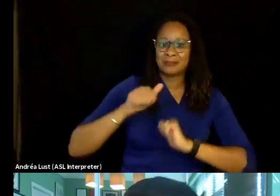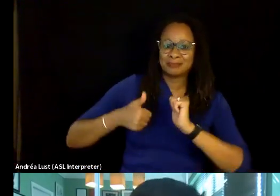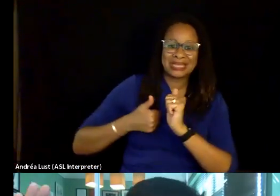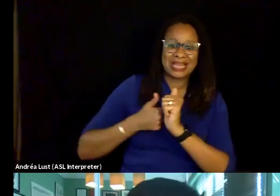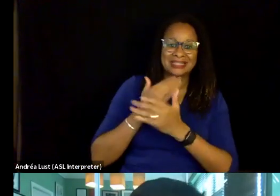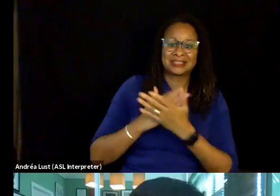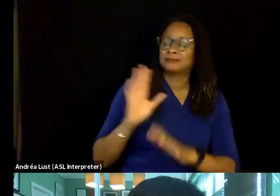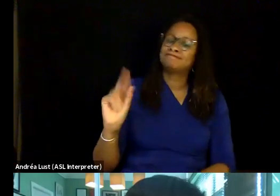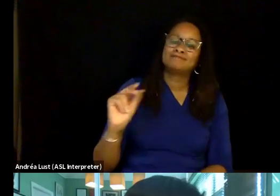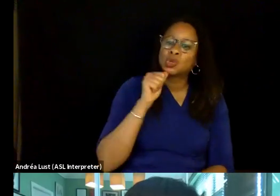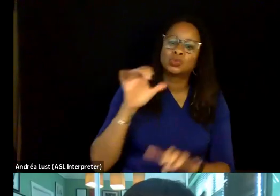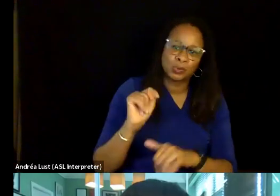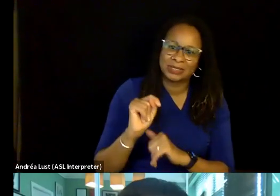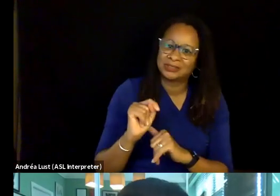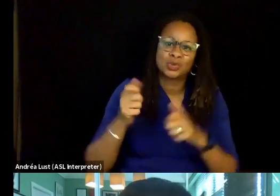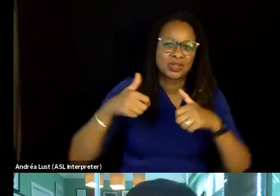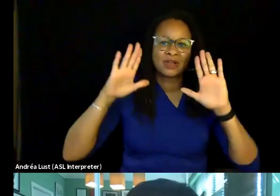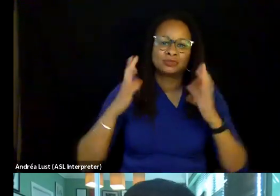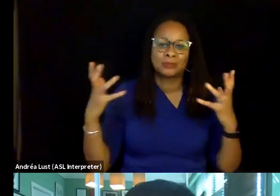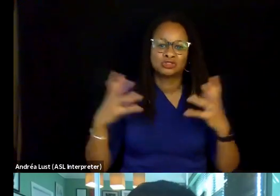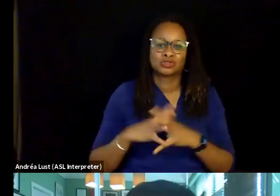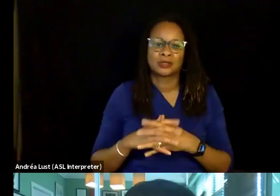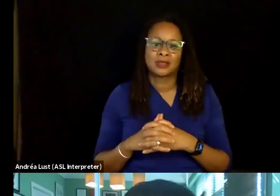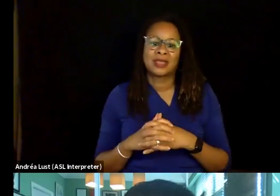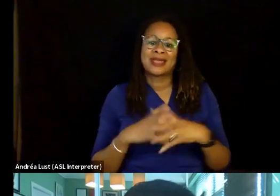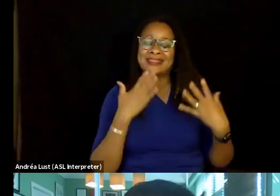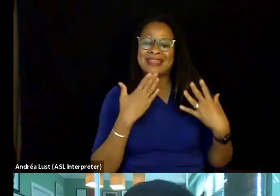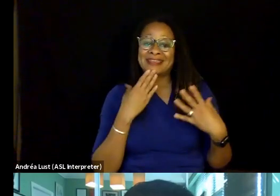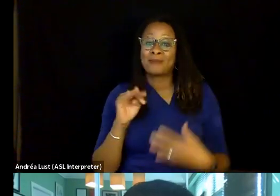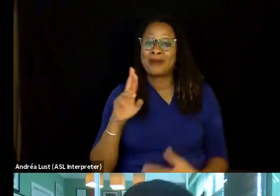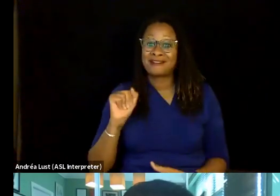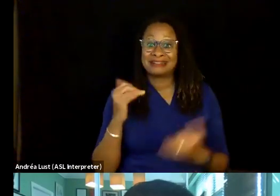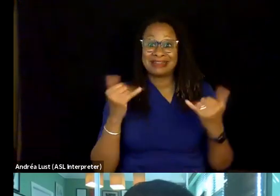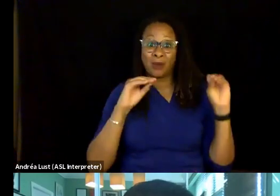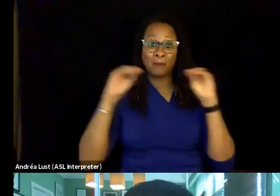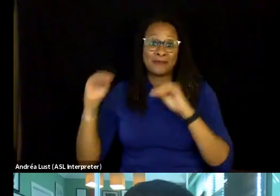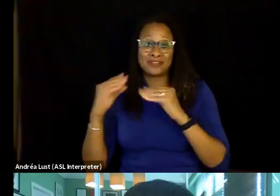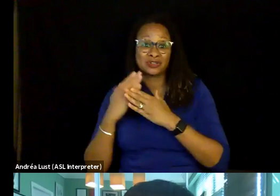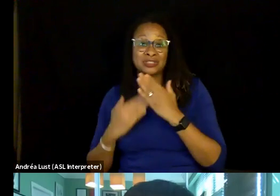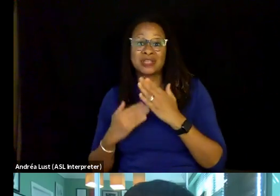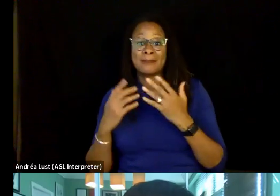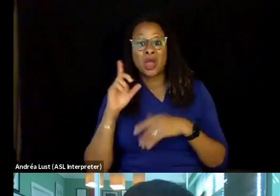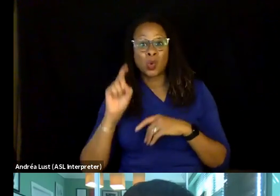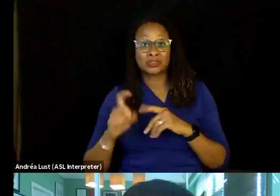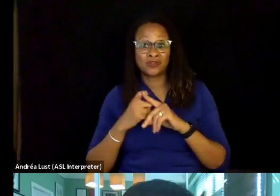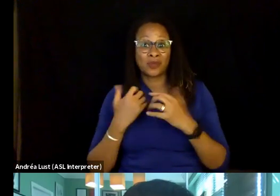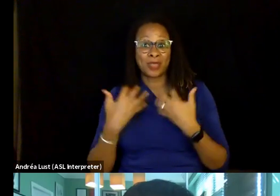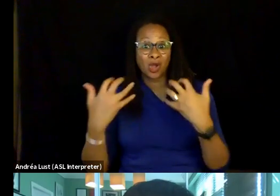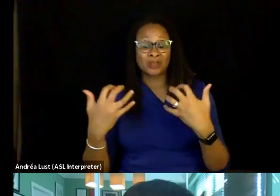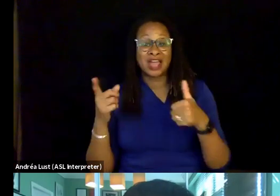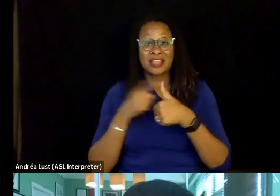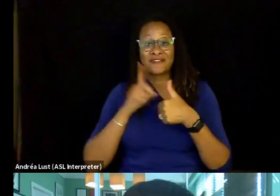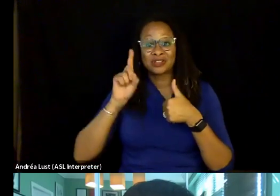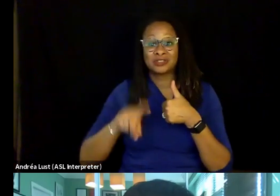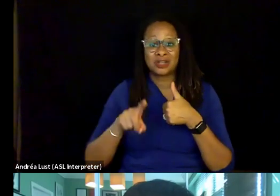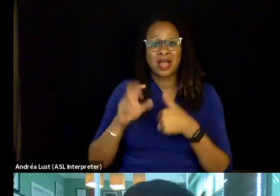Don't do it, because you'll give up too much. Thank you, Maria. We're going to move to some of the questions from the audience. And the first question